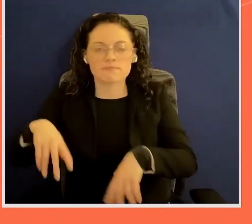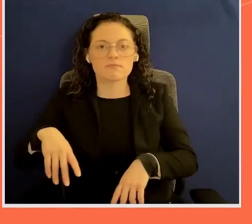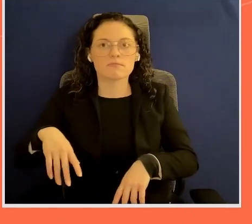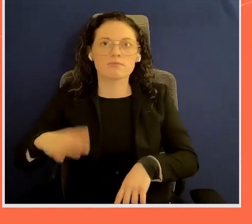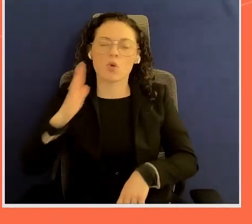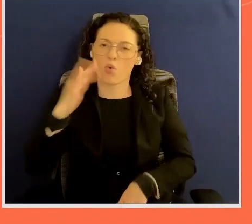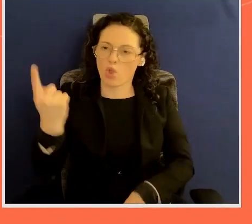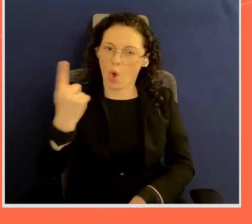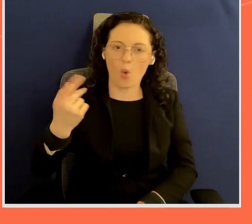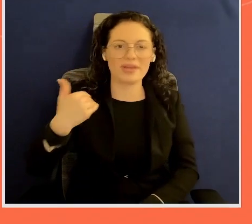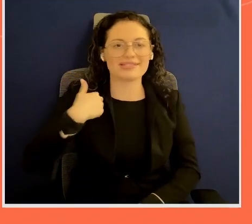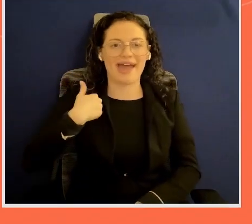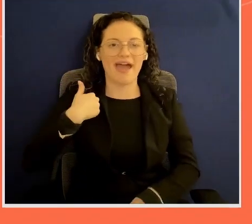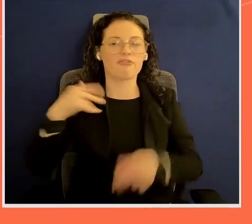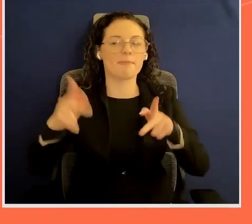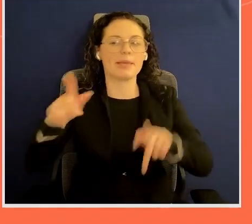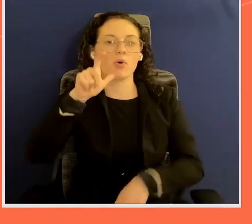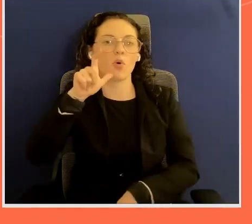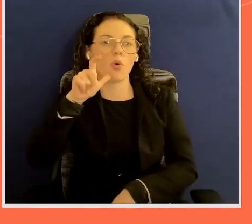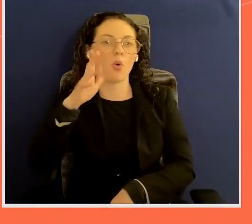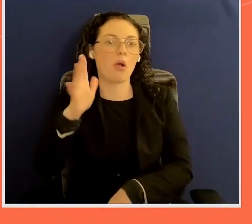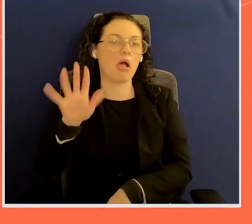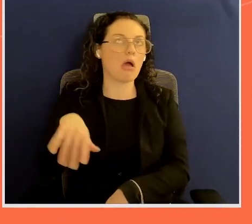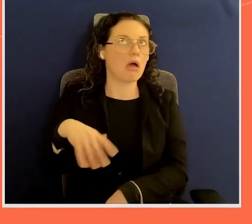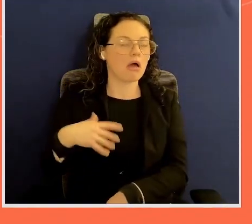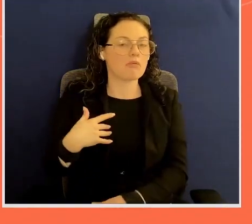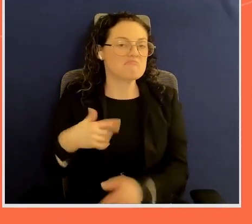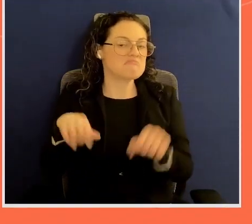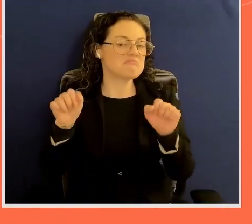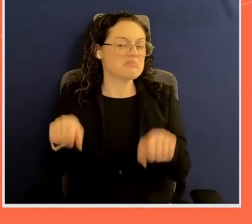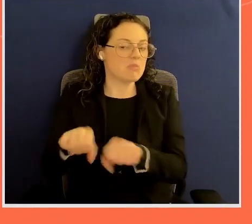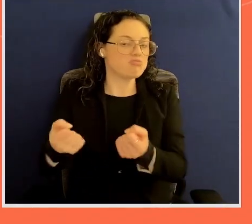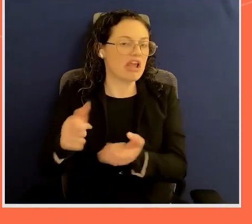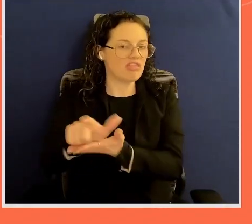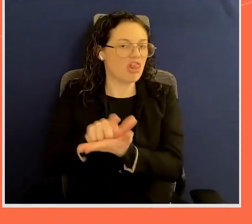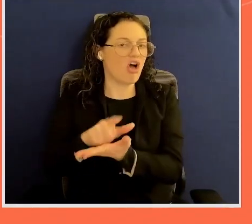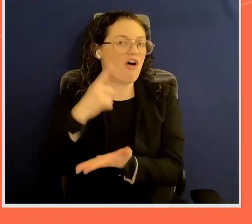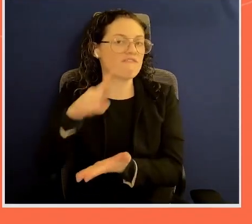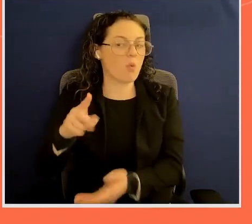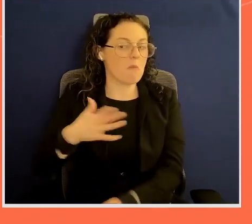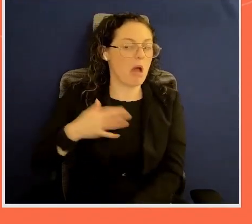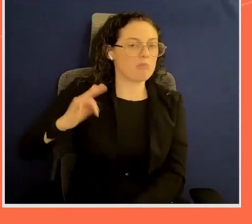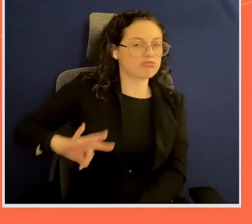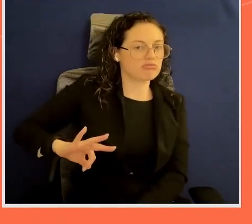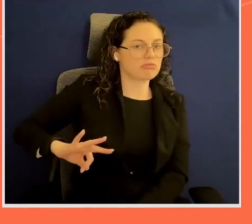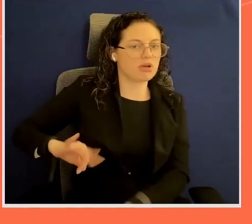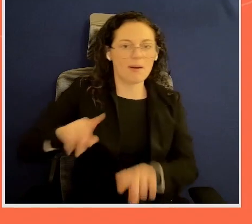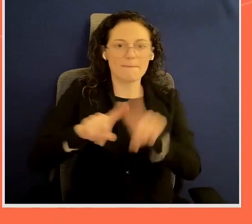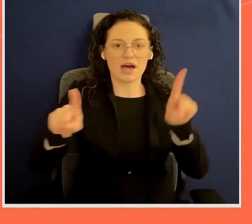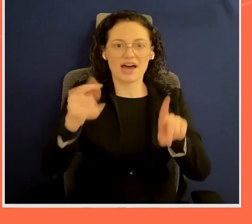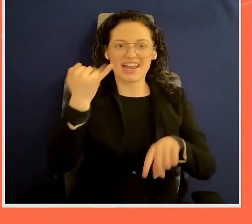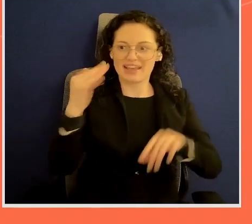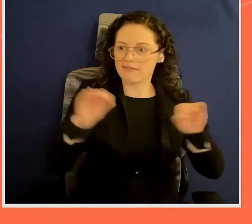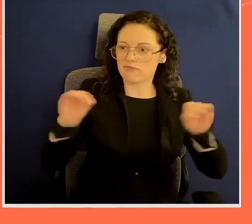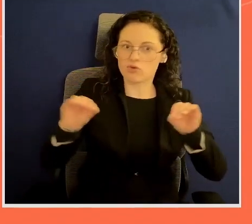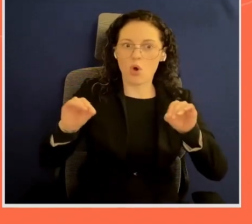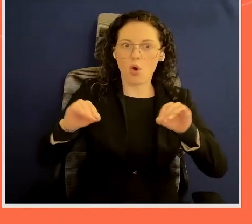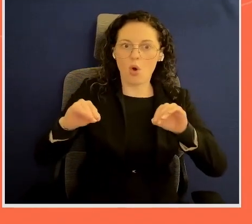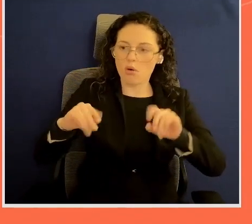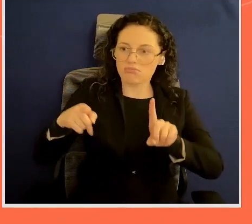awakening, a process of awakening. But also, we still need to do much more.